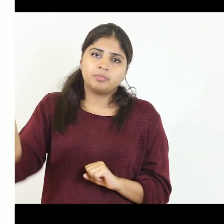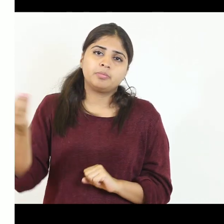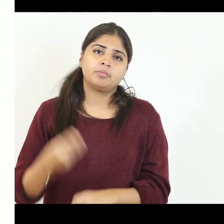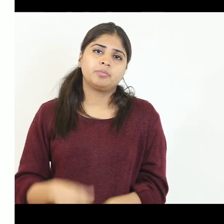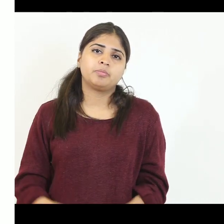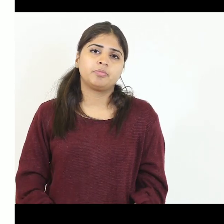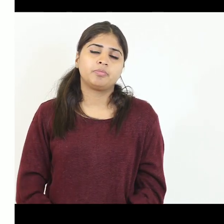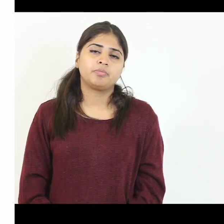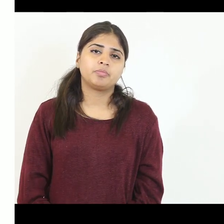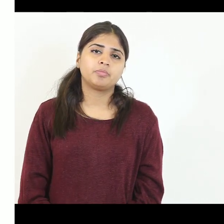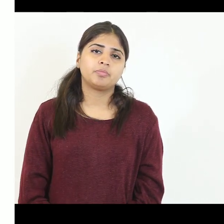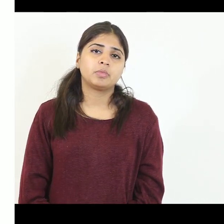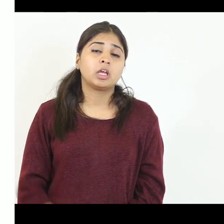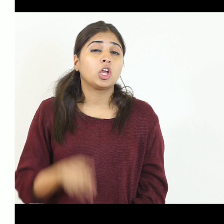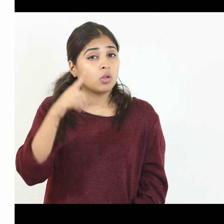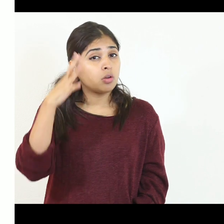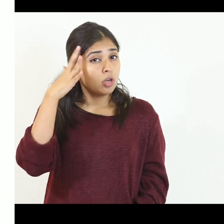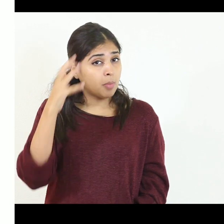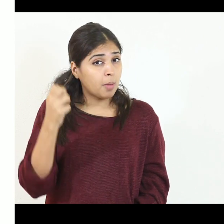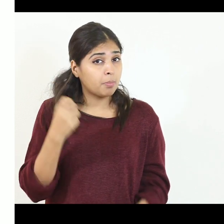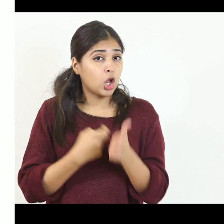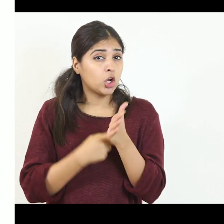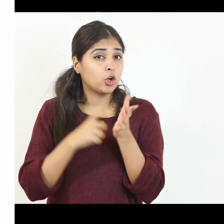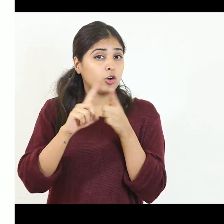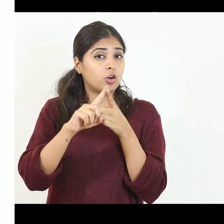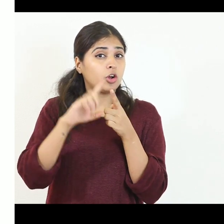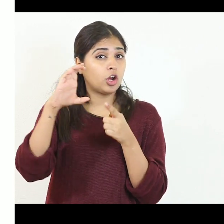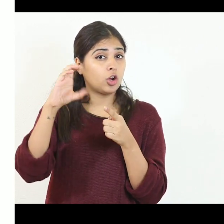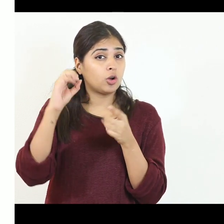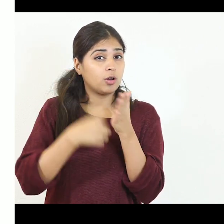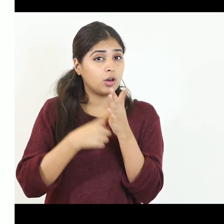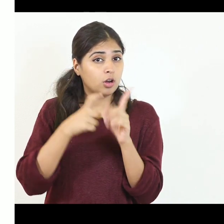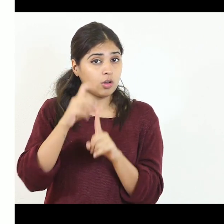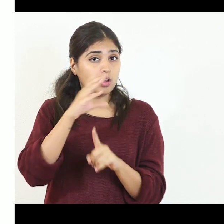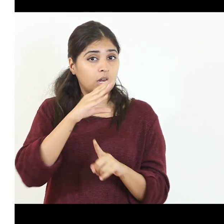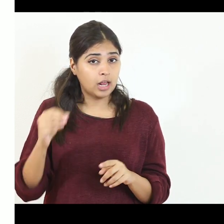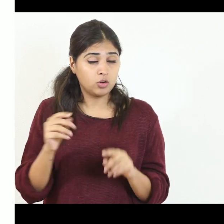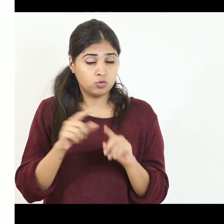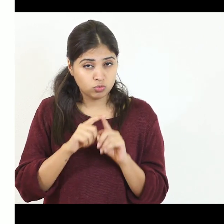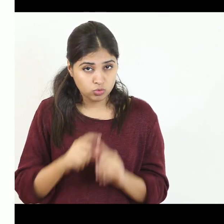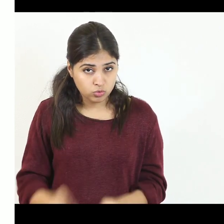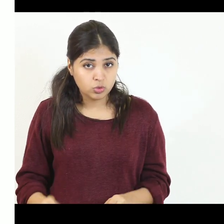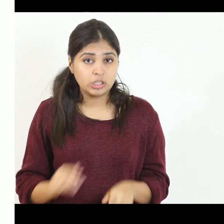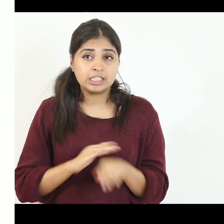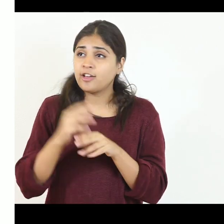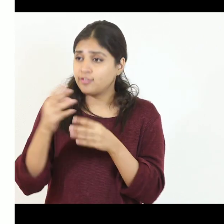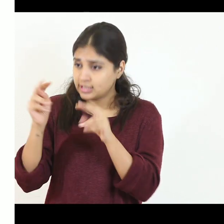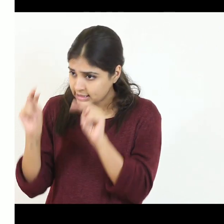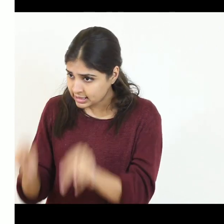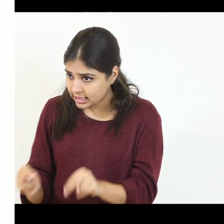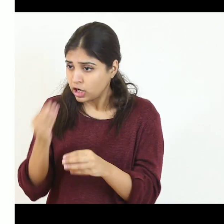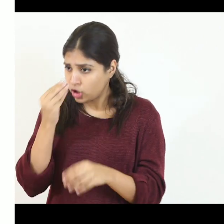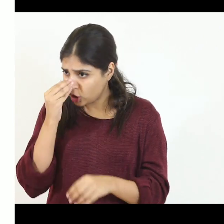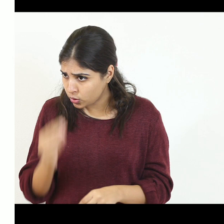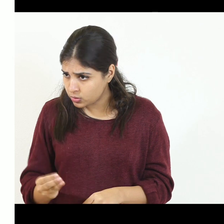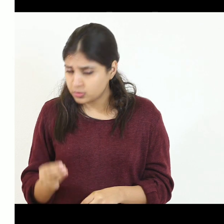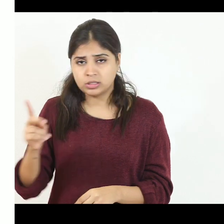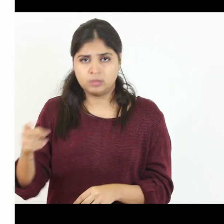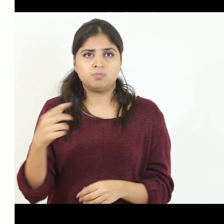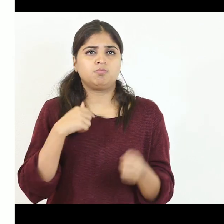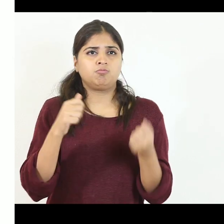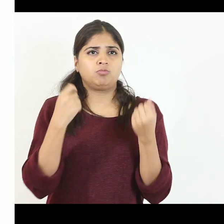Always remember to record and perform the service request accurately as per organizational processes and